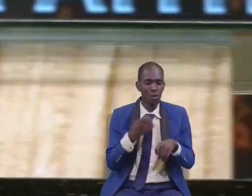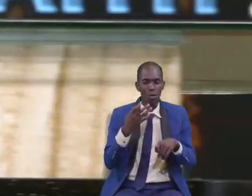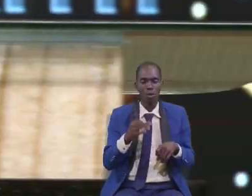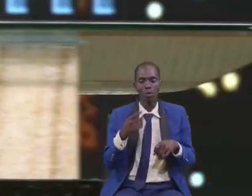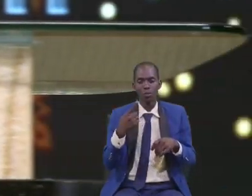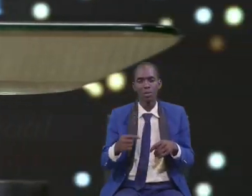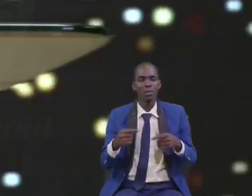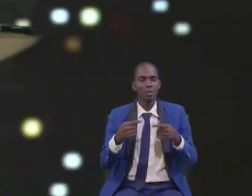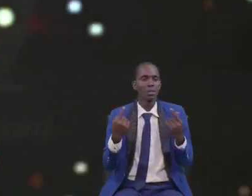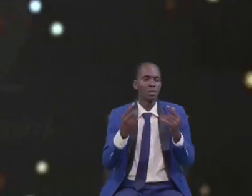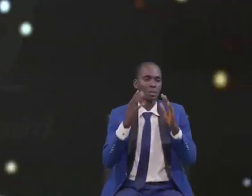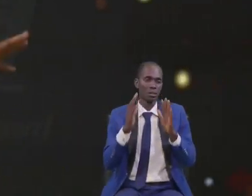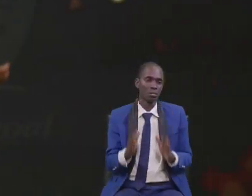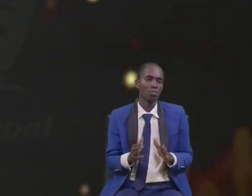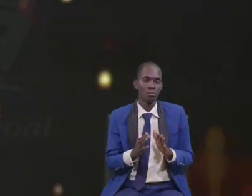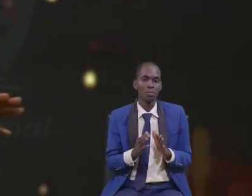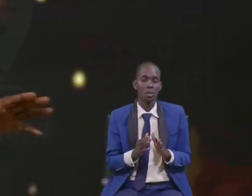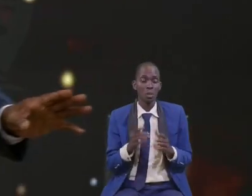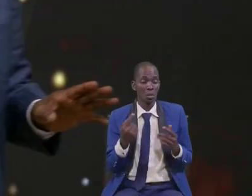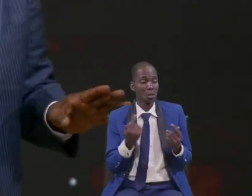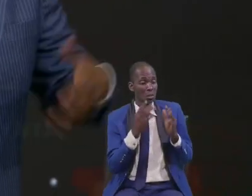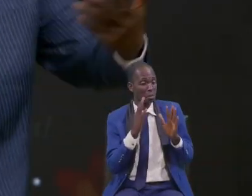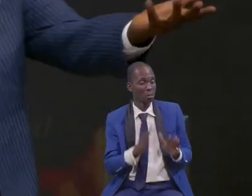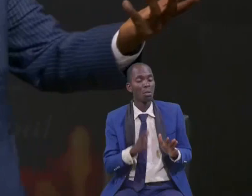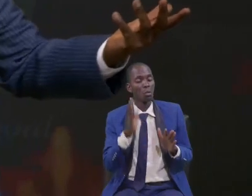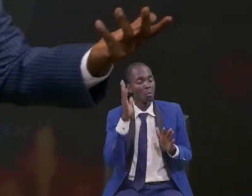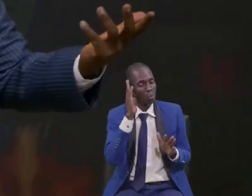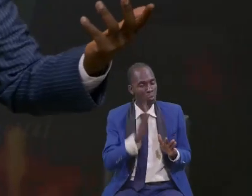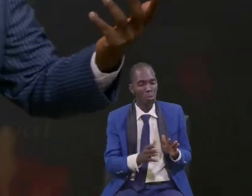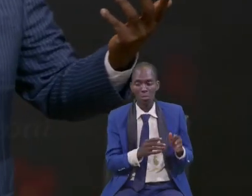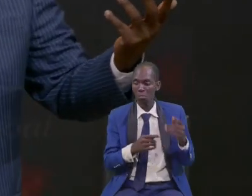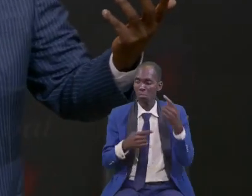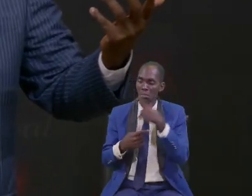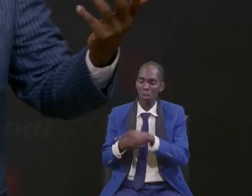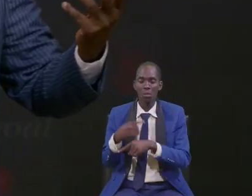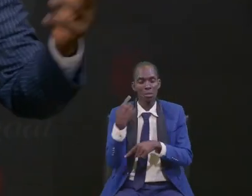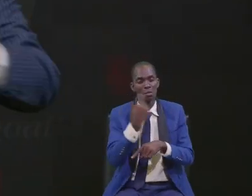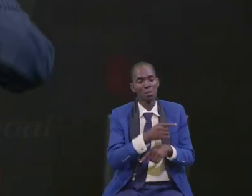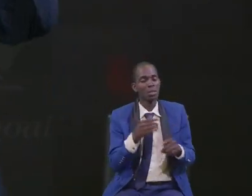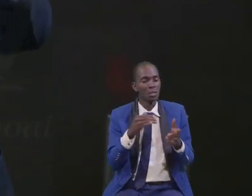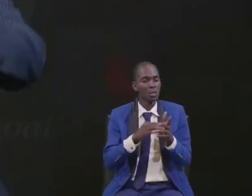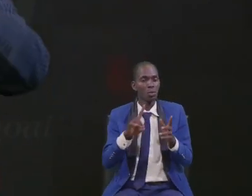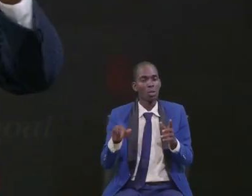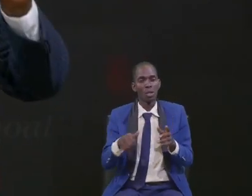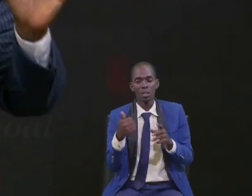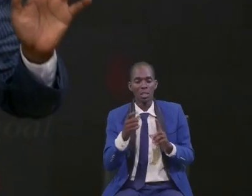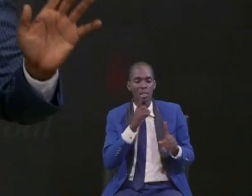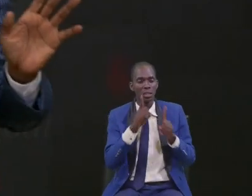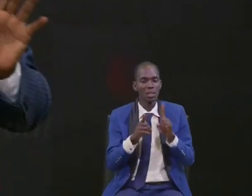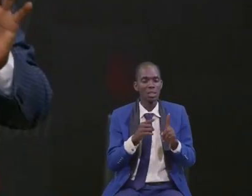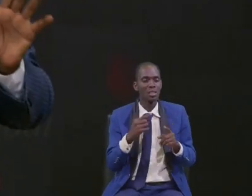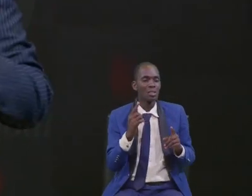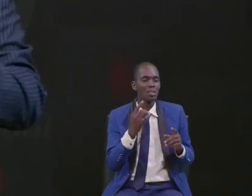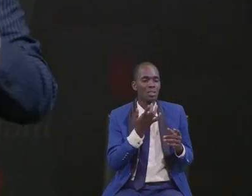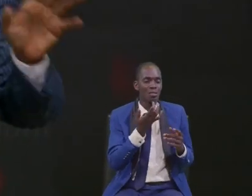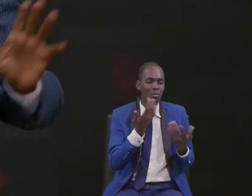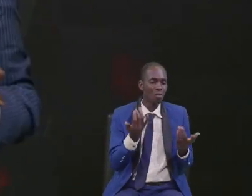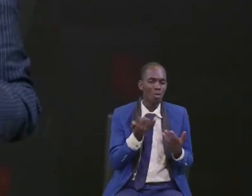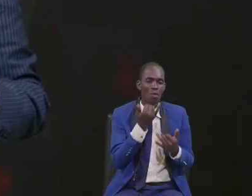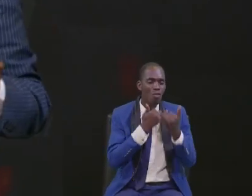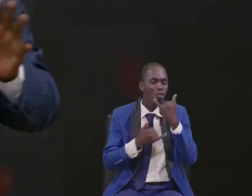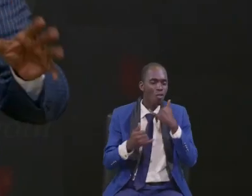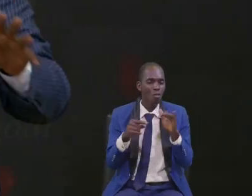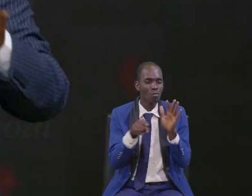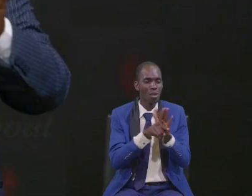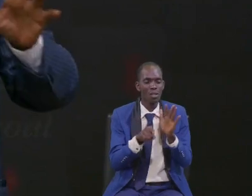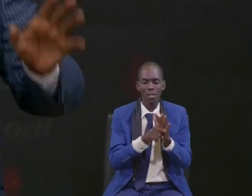contradict themselves. They're still sinners. They still say negative things. But the negative things they are saying to show their